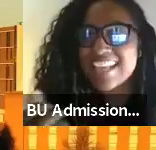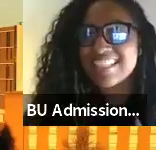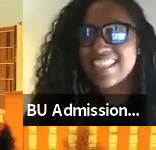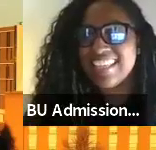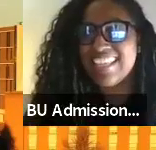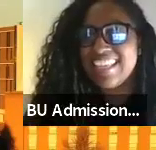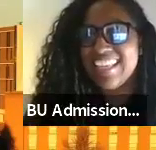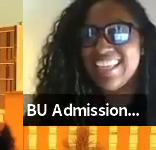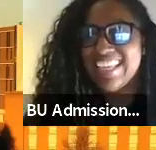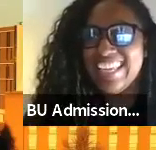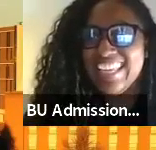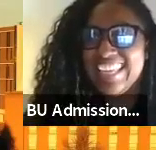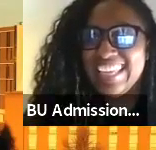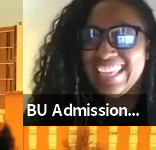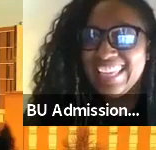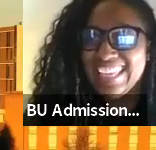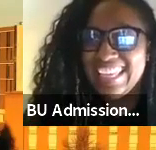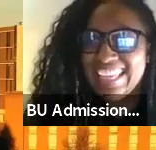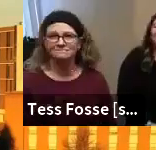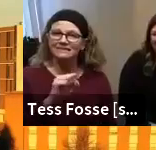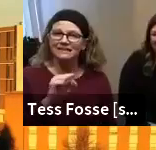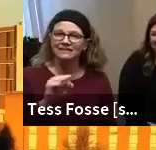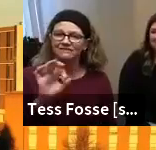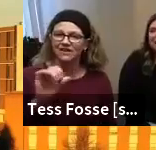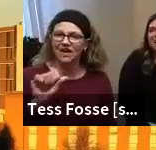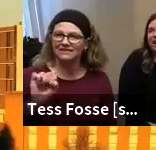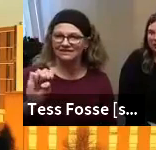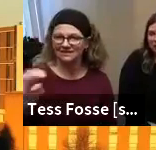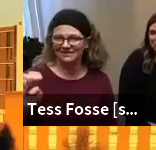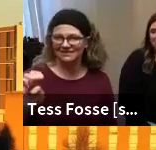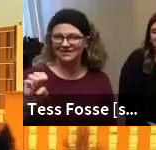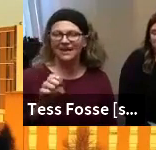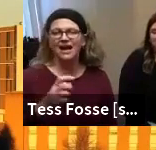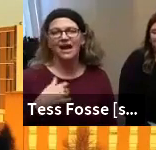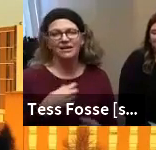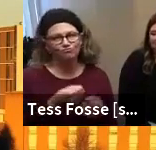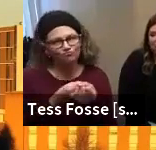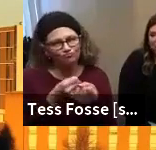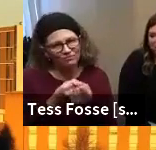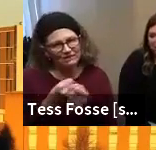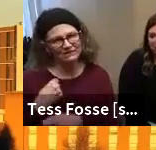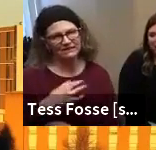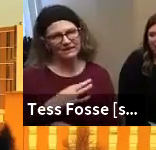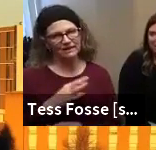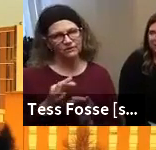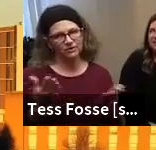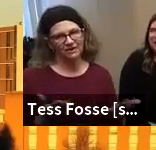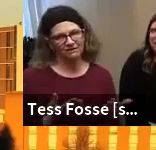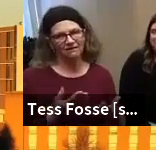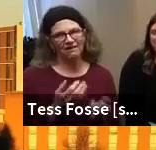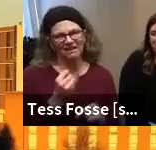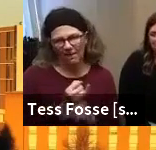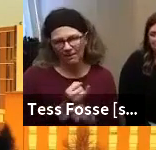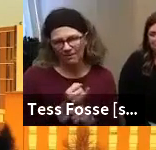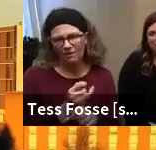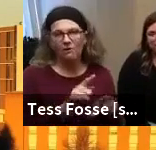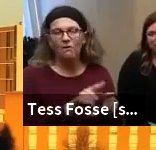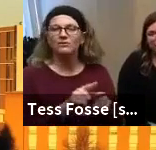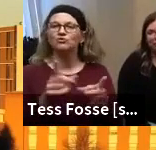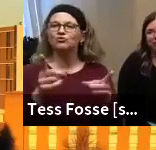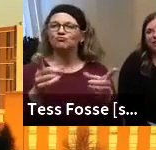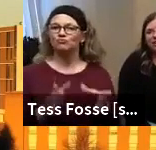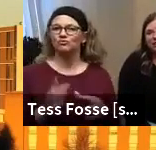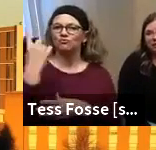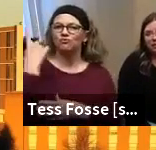And Tess. Yeah, I am Tess Fassi. I do support the staff interpreters here on campus. I'm also the